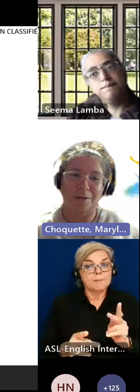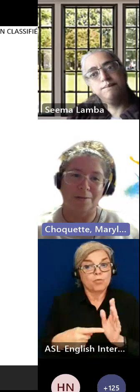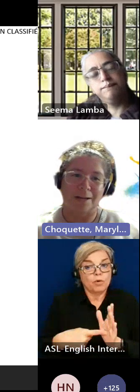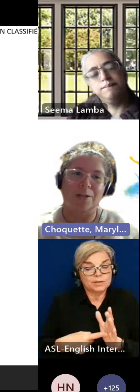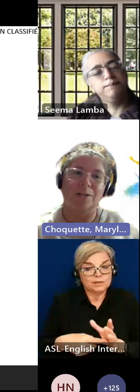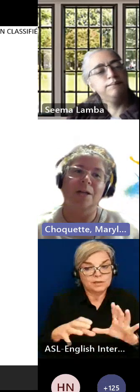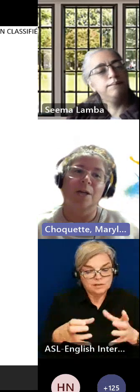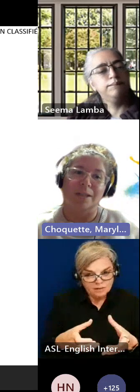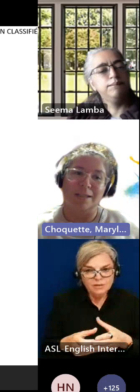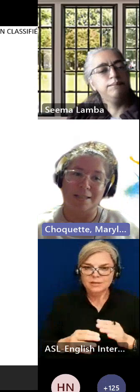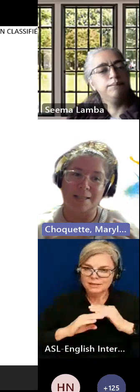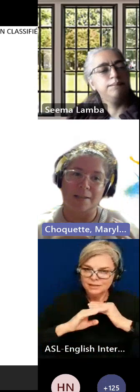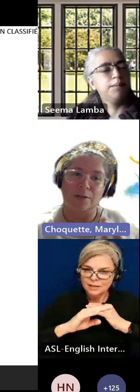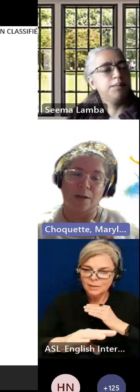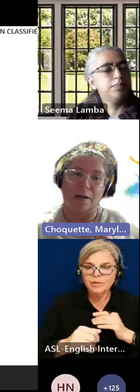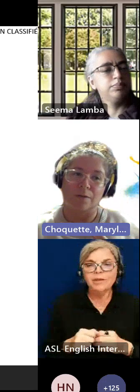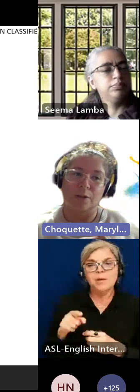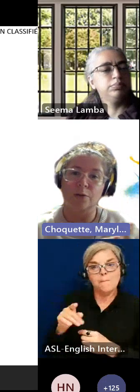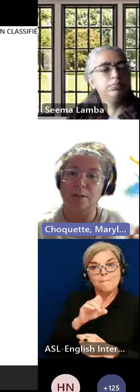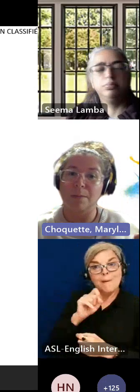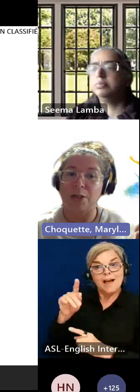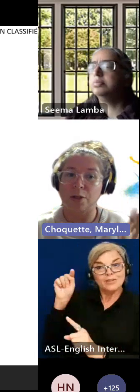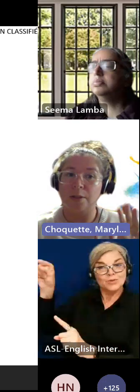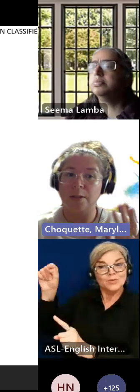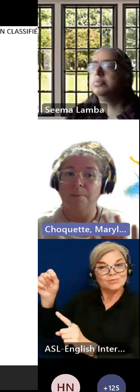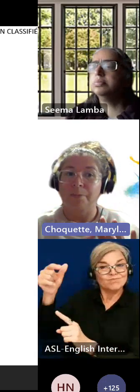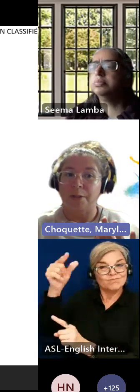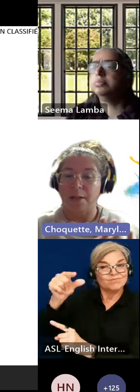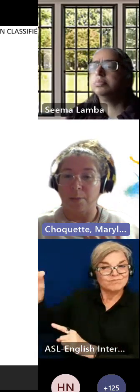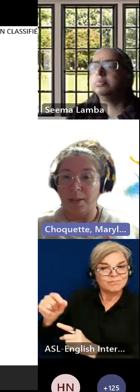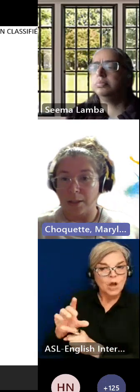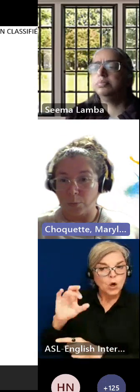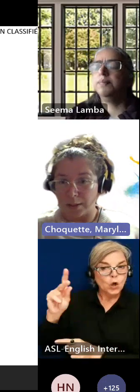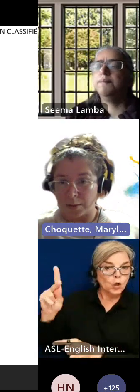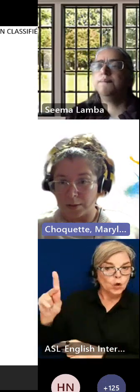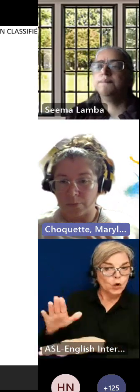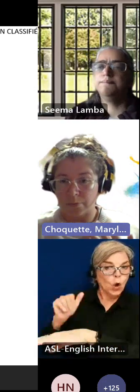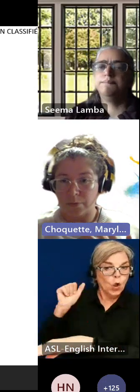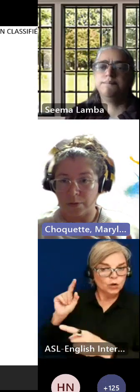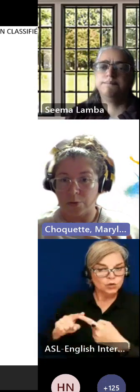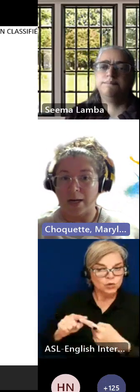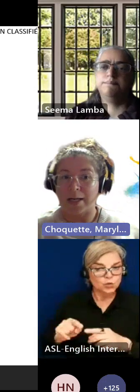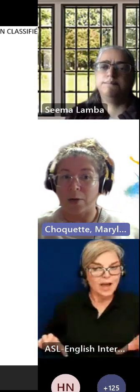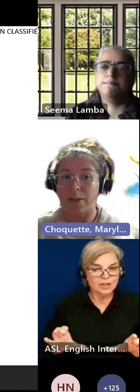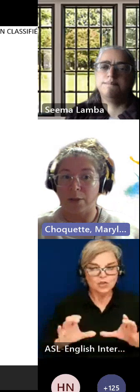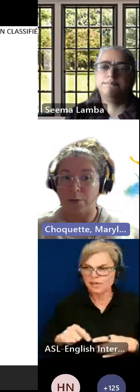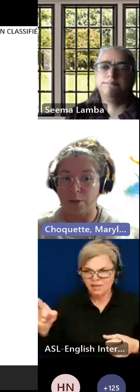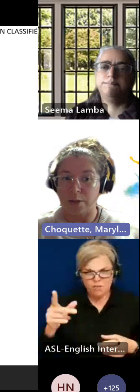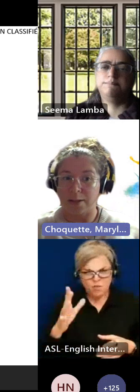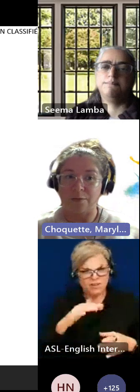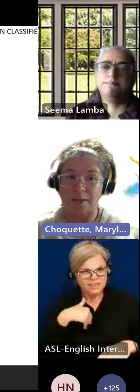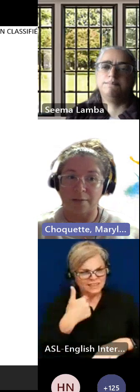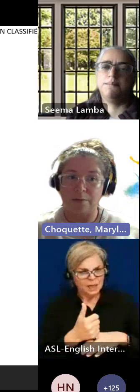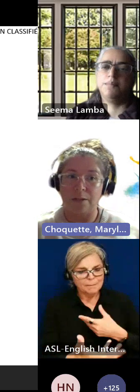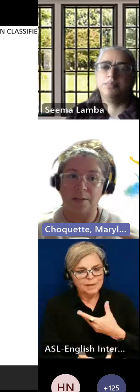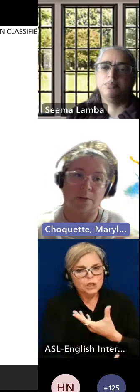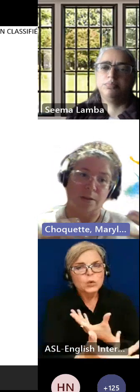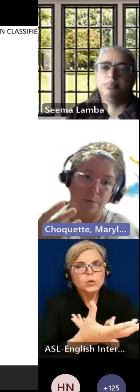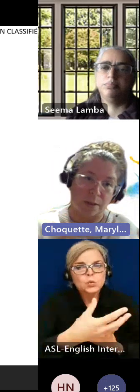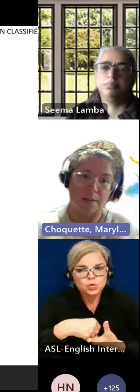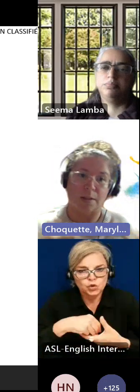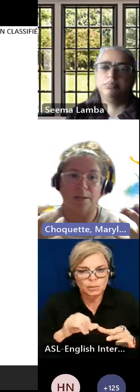the clerk's call to action when they said to have inclusion measures. There's not a million ways to track how inclusion is